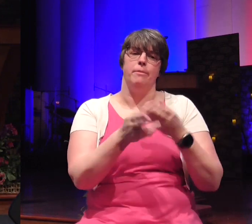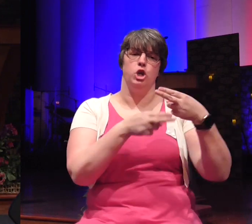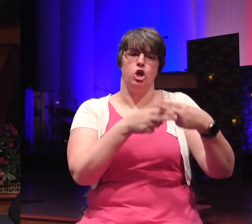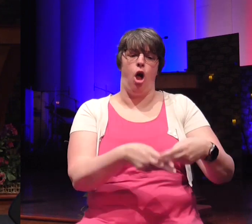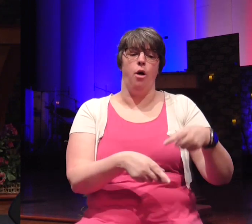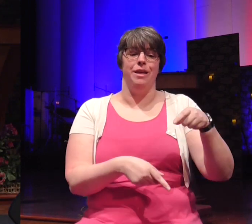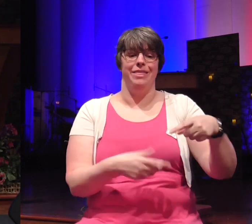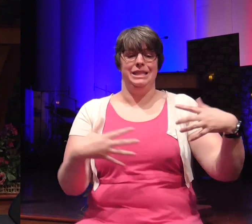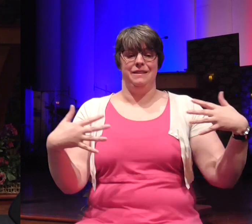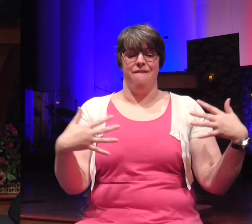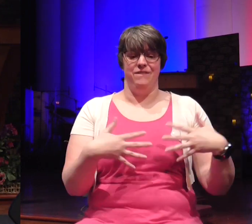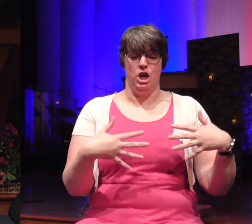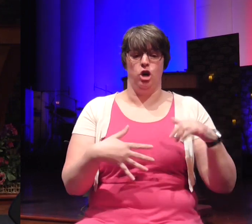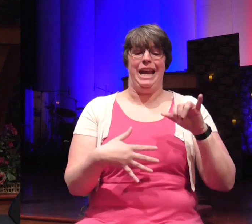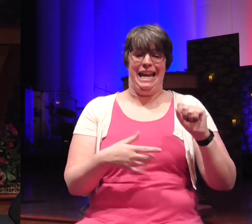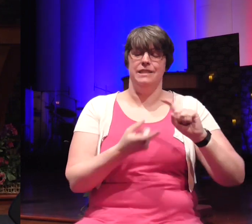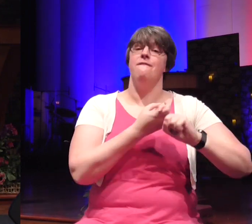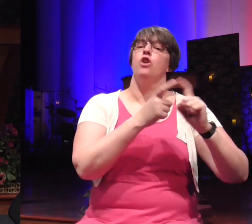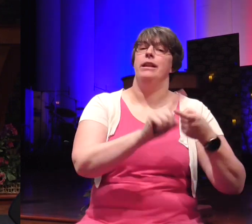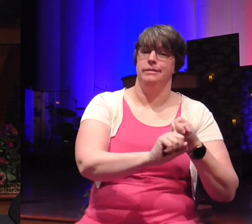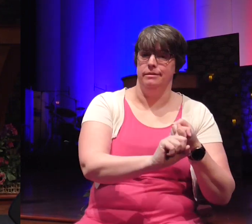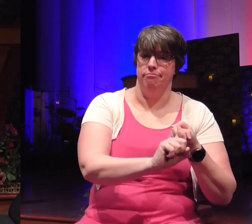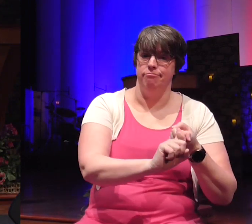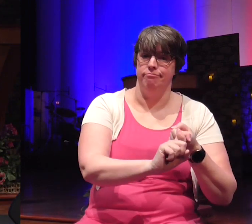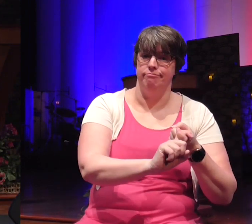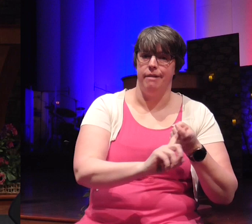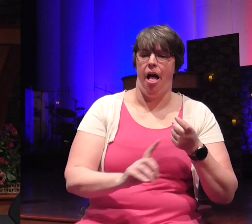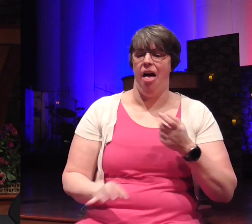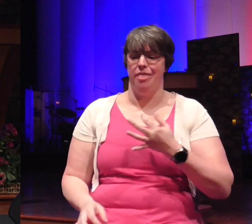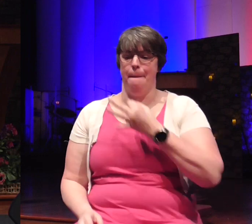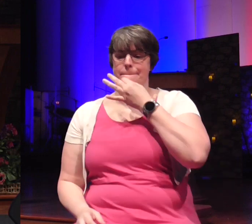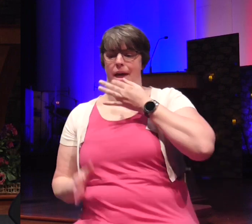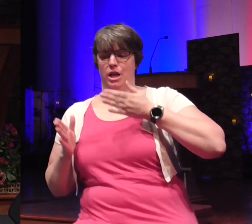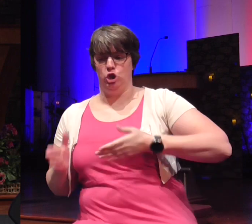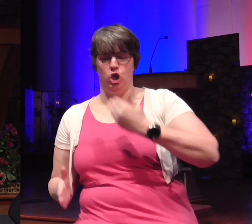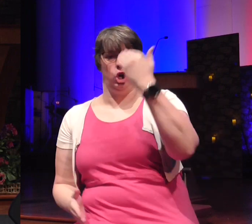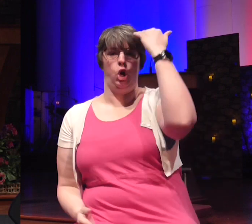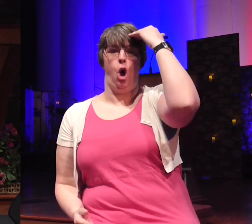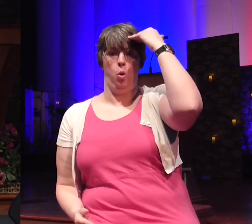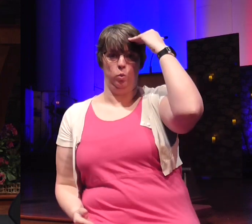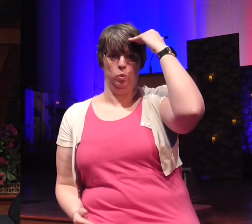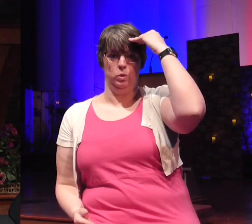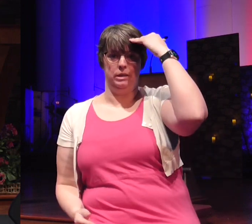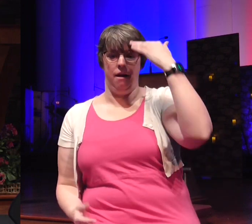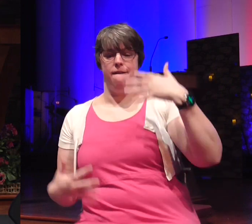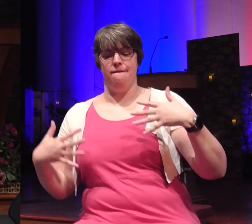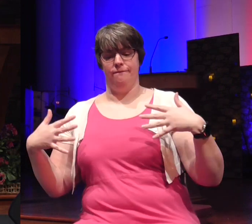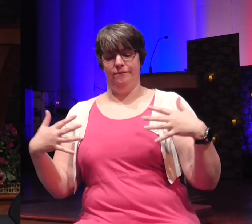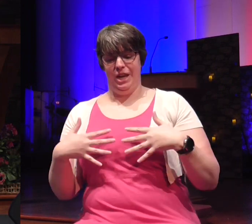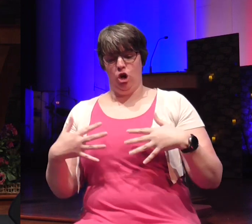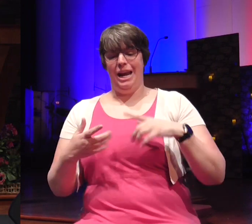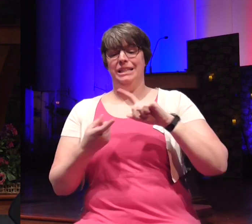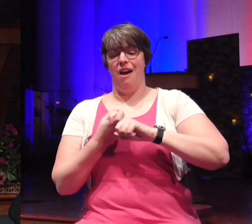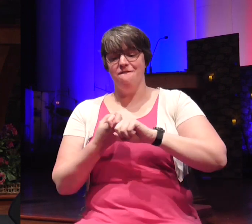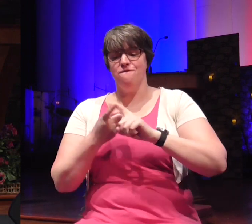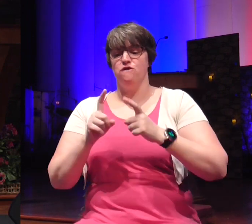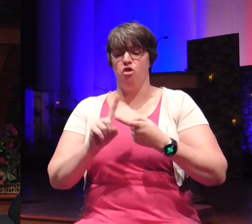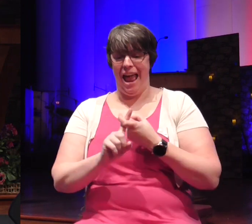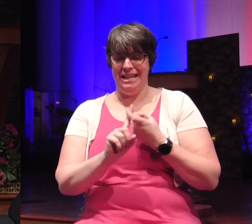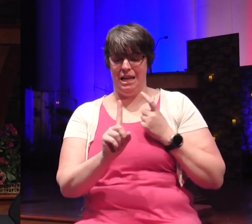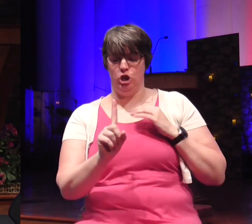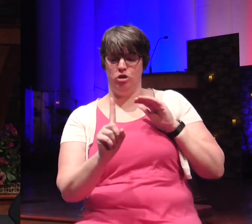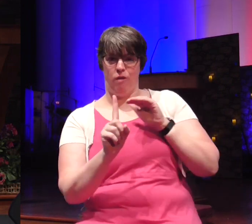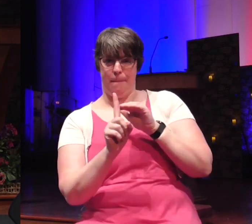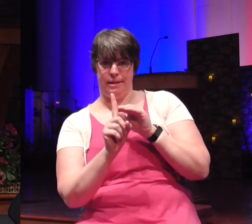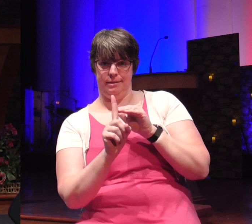is Friend, the master knows that fear is actually a friend reminding us we're not where our